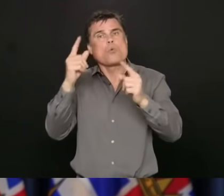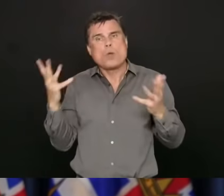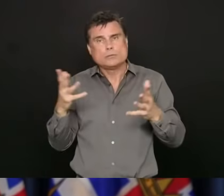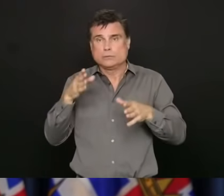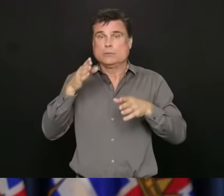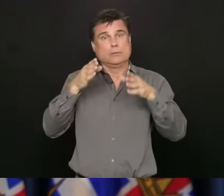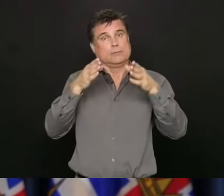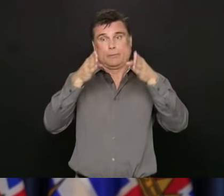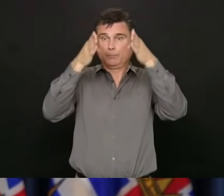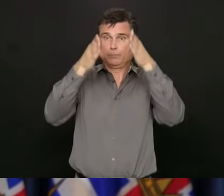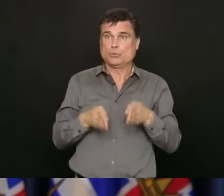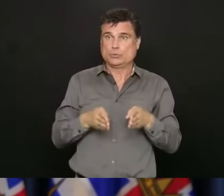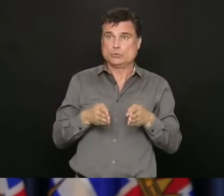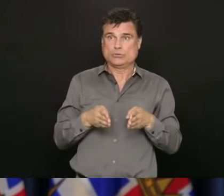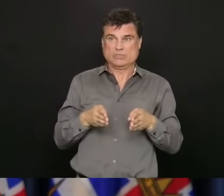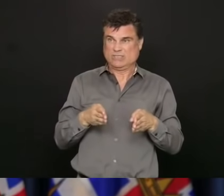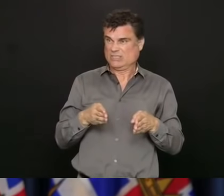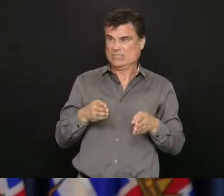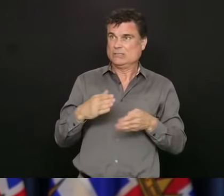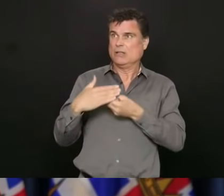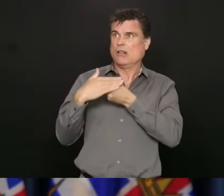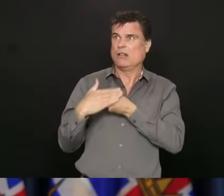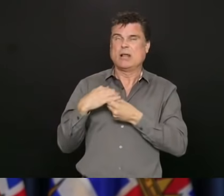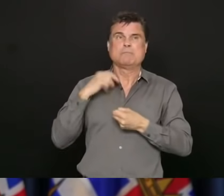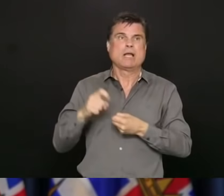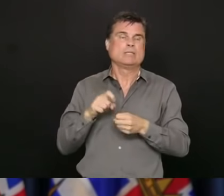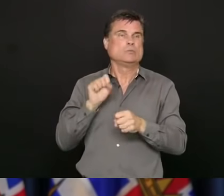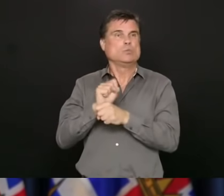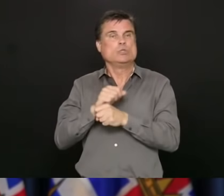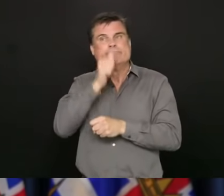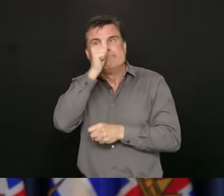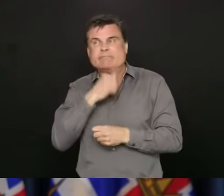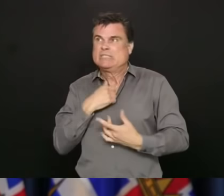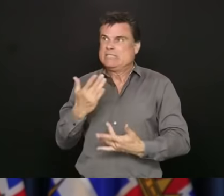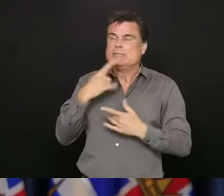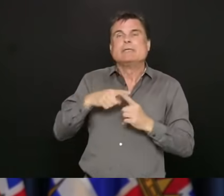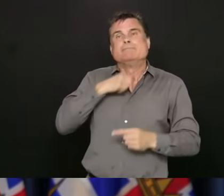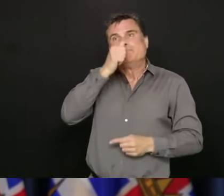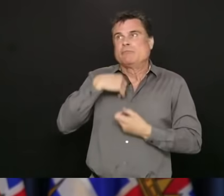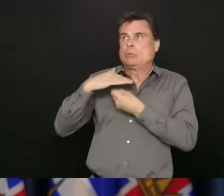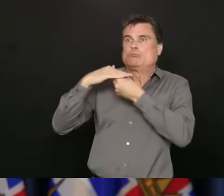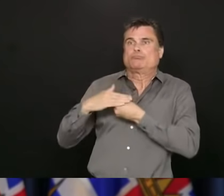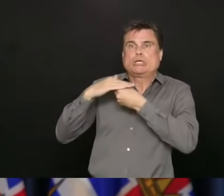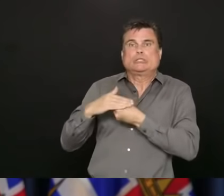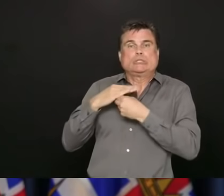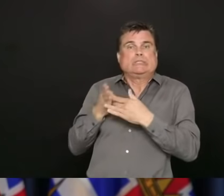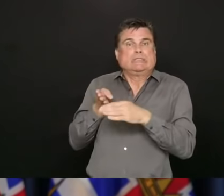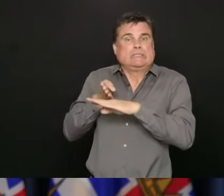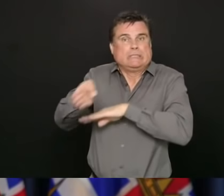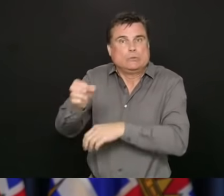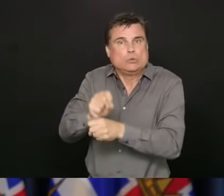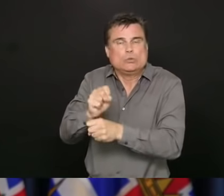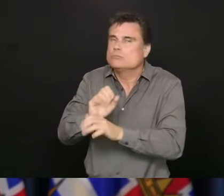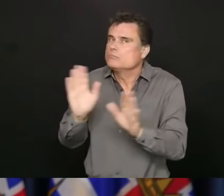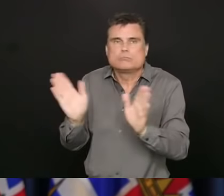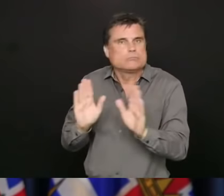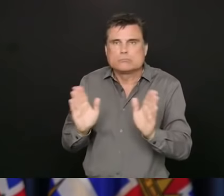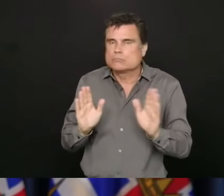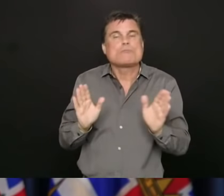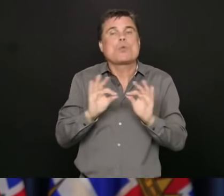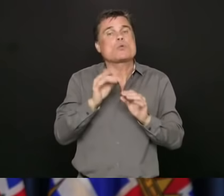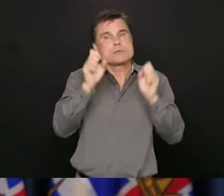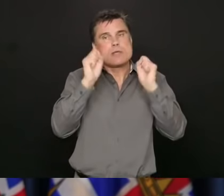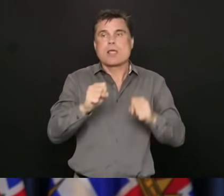the emergency benefit if they are off work for a period of time because of the illnesses, COVID in this case, but it doesn't have to be